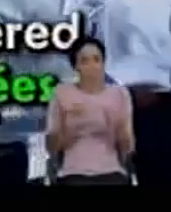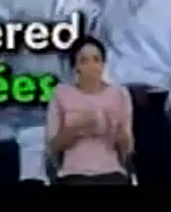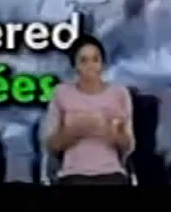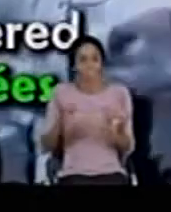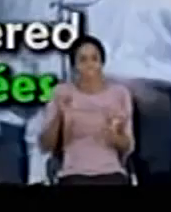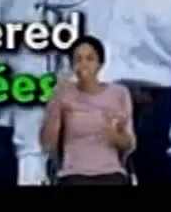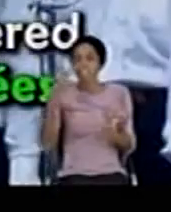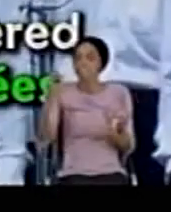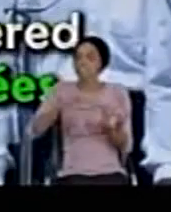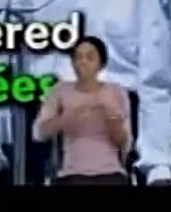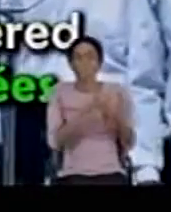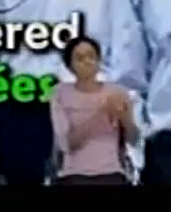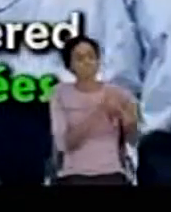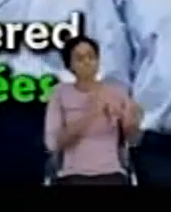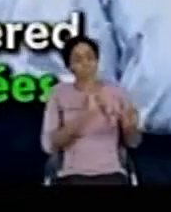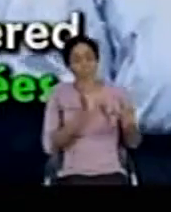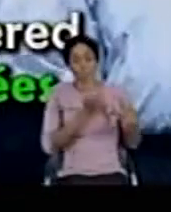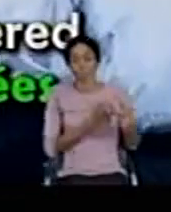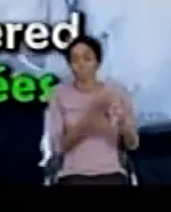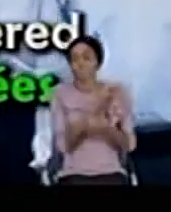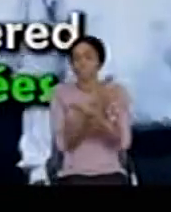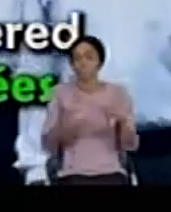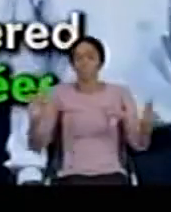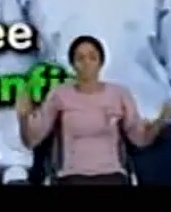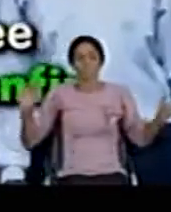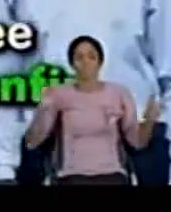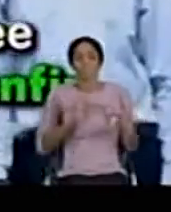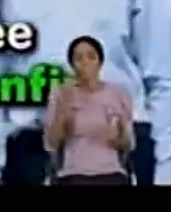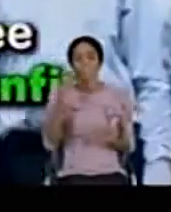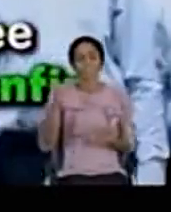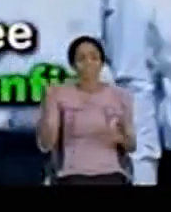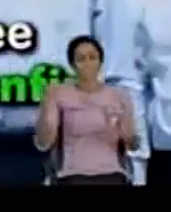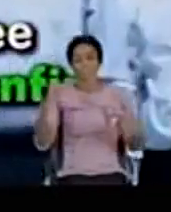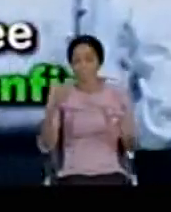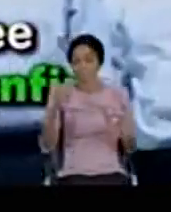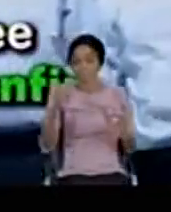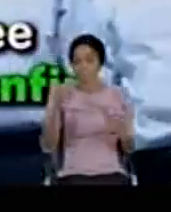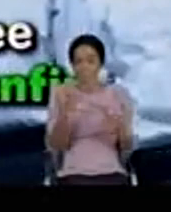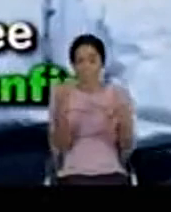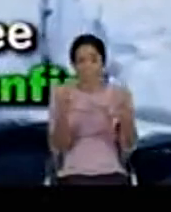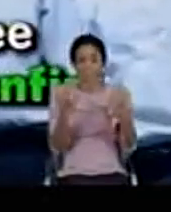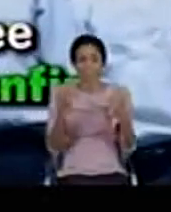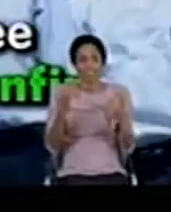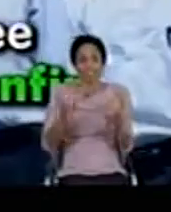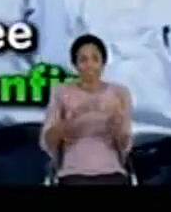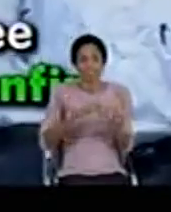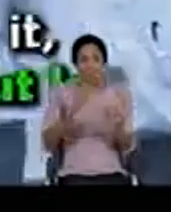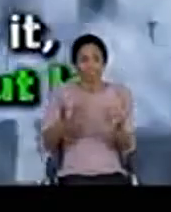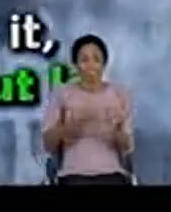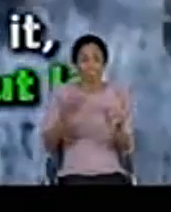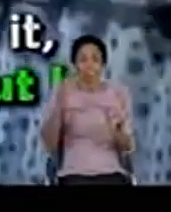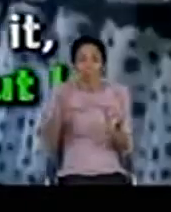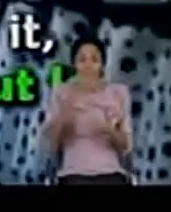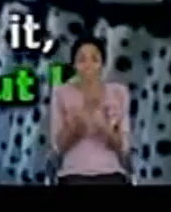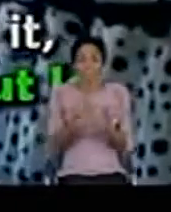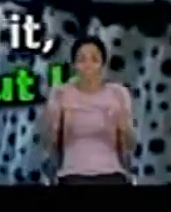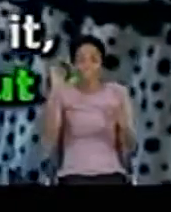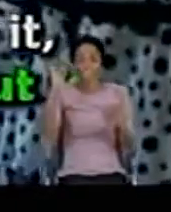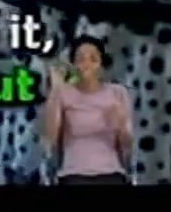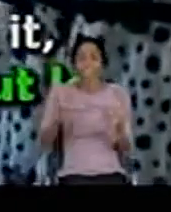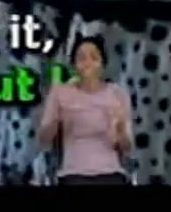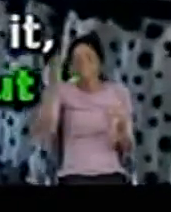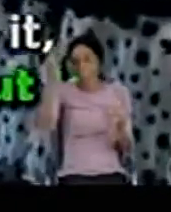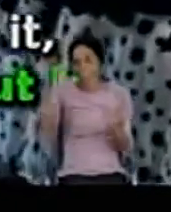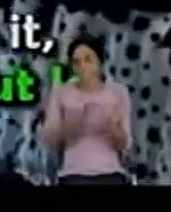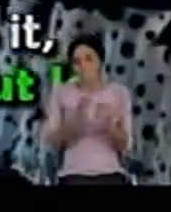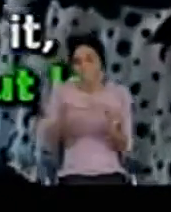do it. And I've seen troubled souls delivered. I've seen addicts finally free. Yes, I know